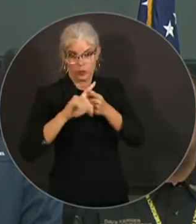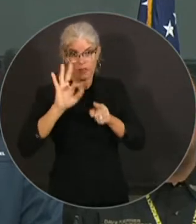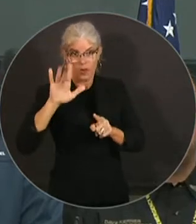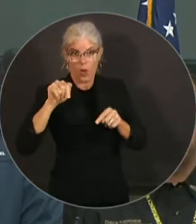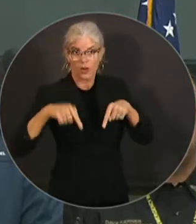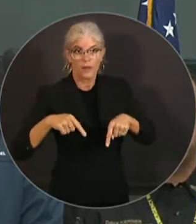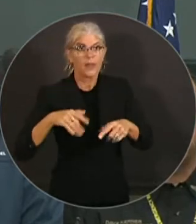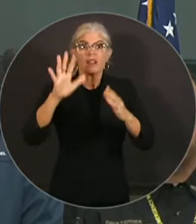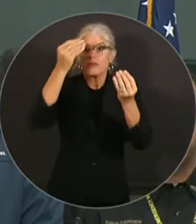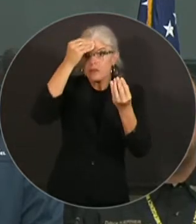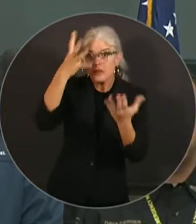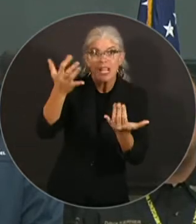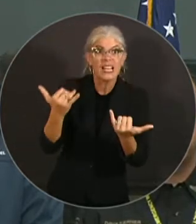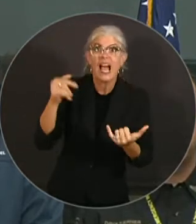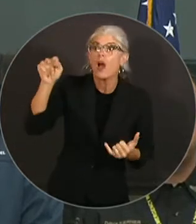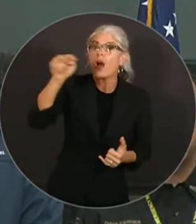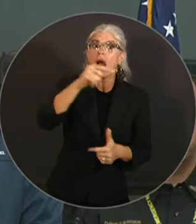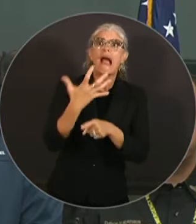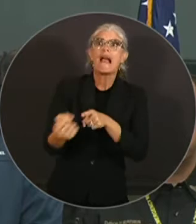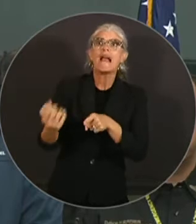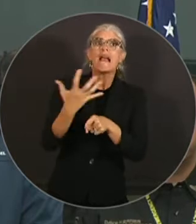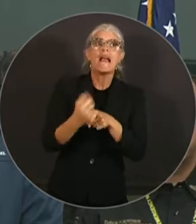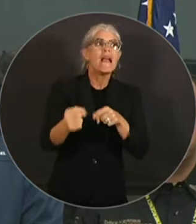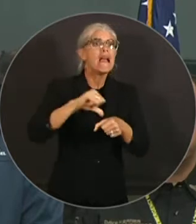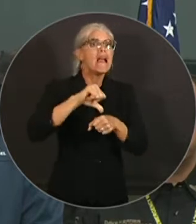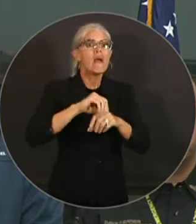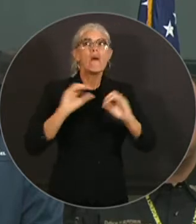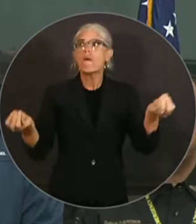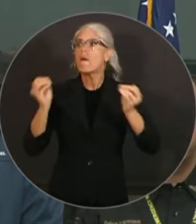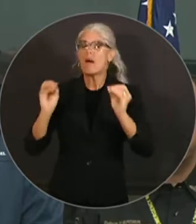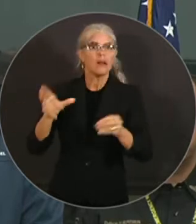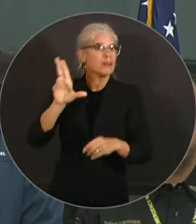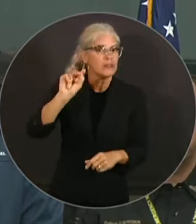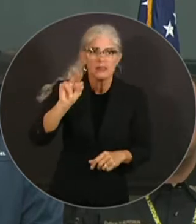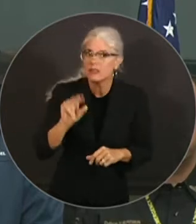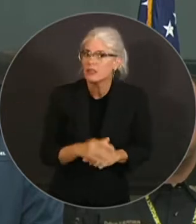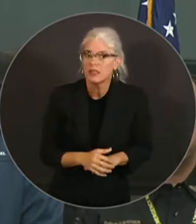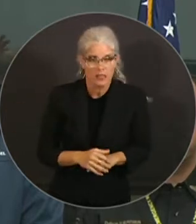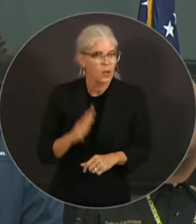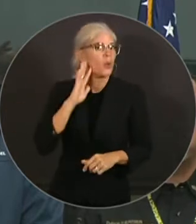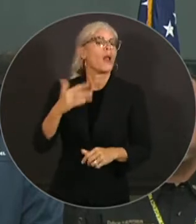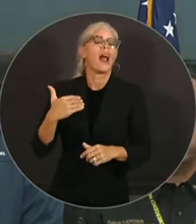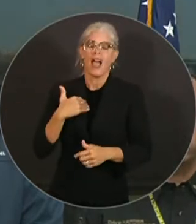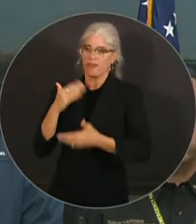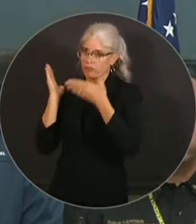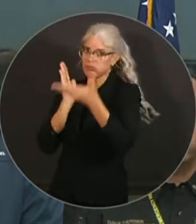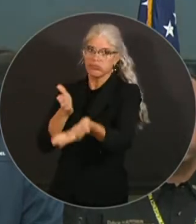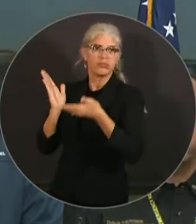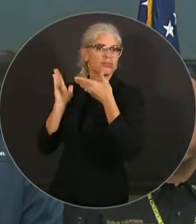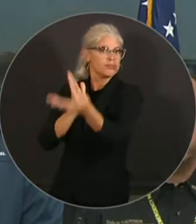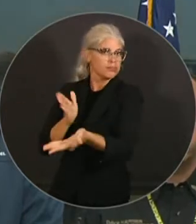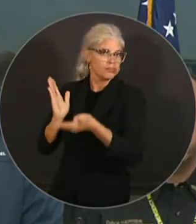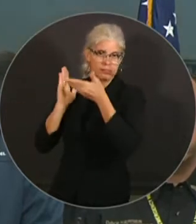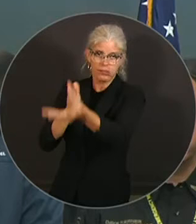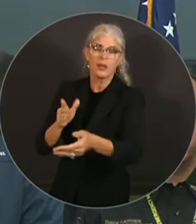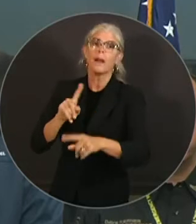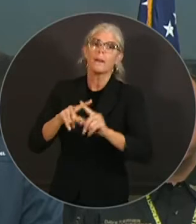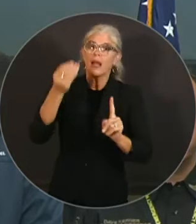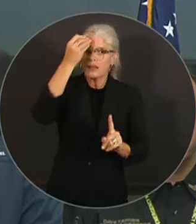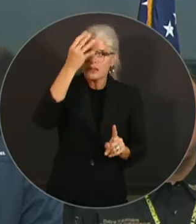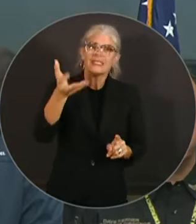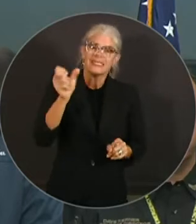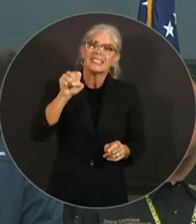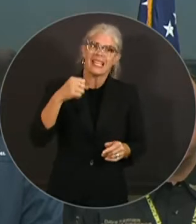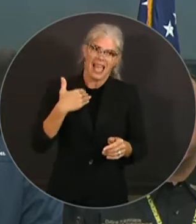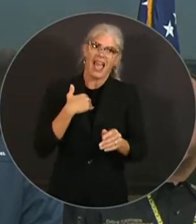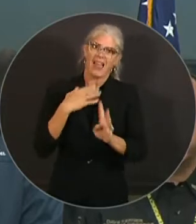fuel shortage in the state of Florida. Fuel continues to arrive at Florida ports. However, there are long lines